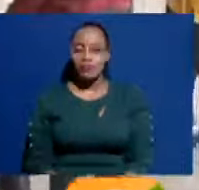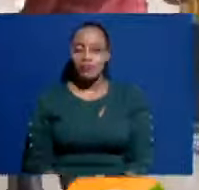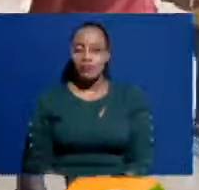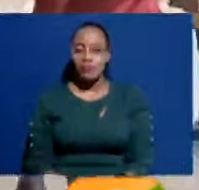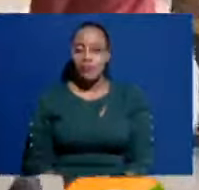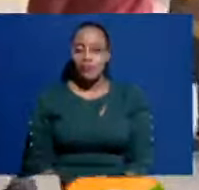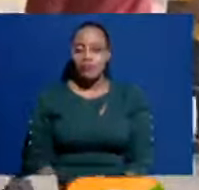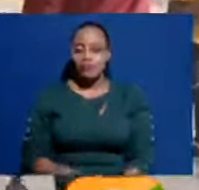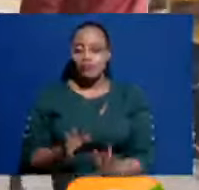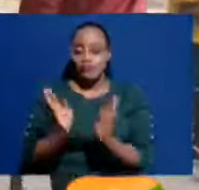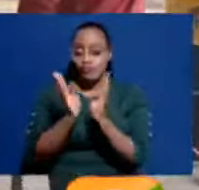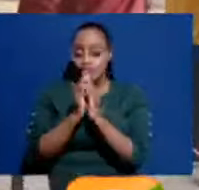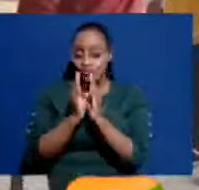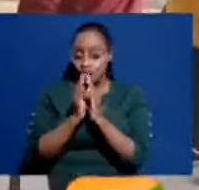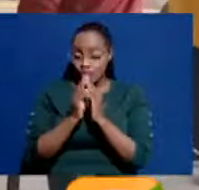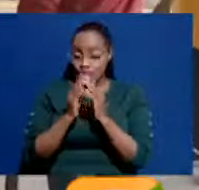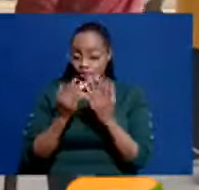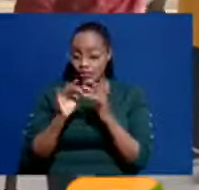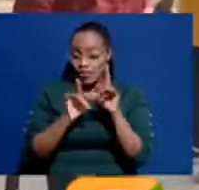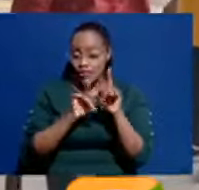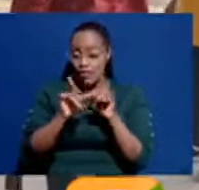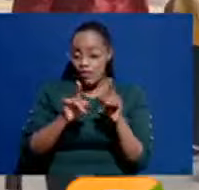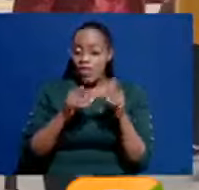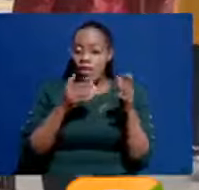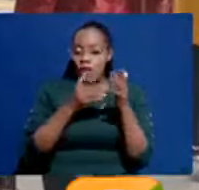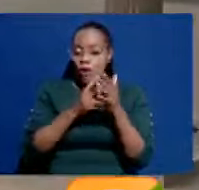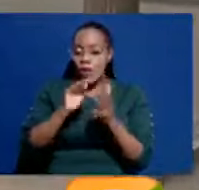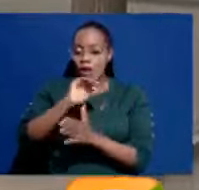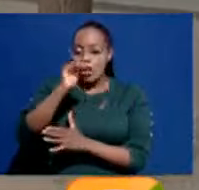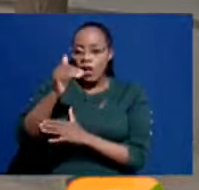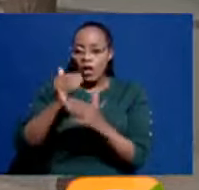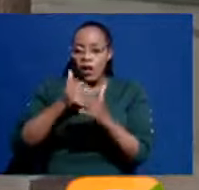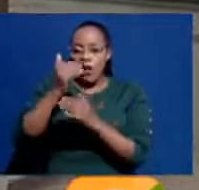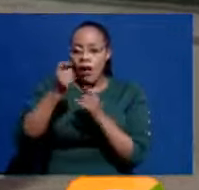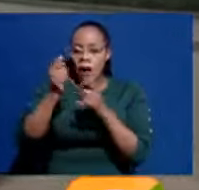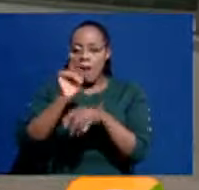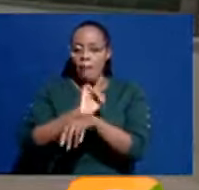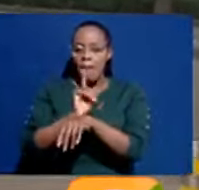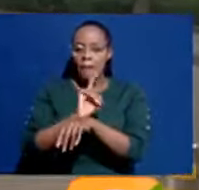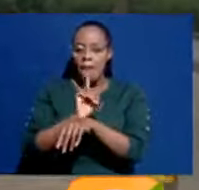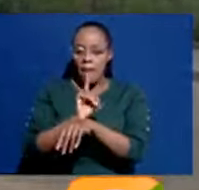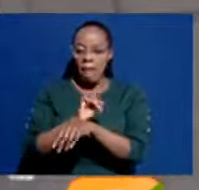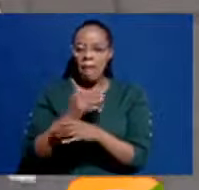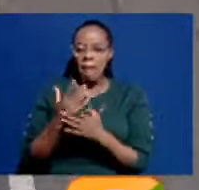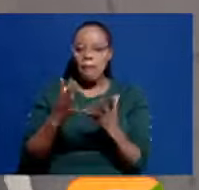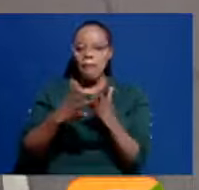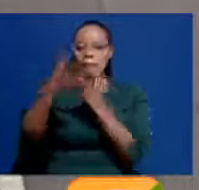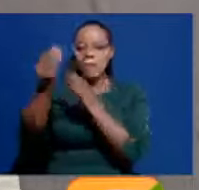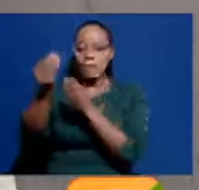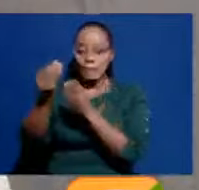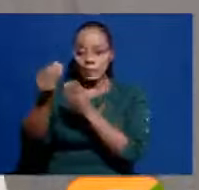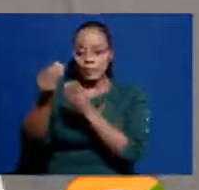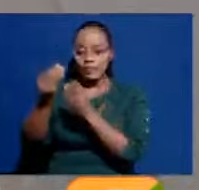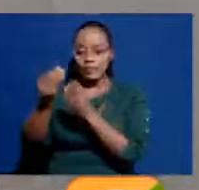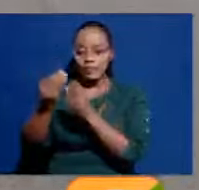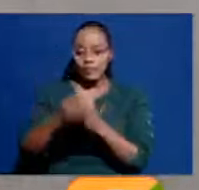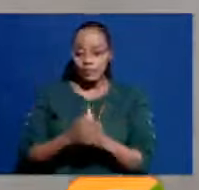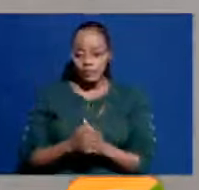We gather here for our trip to the Forbidden City, and after a few minutes, off we leave,